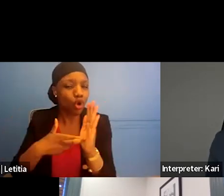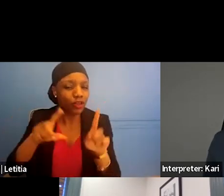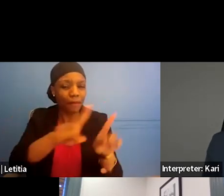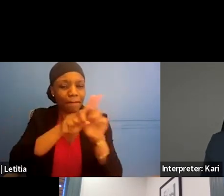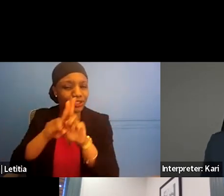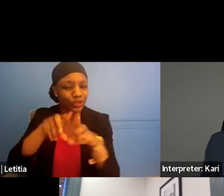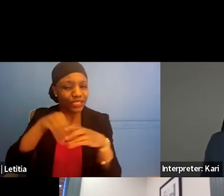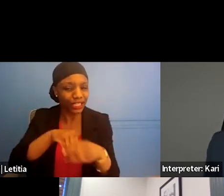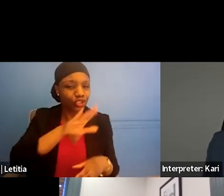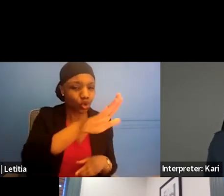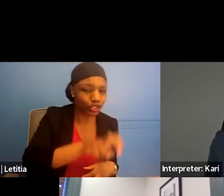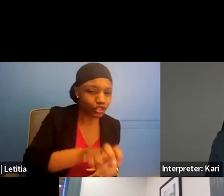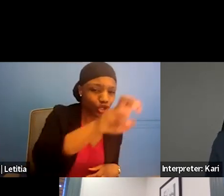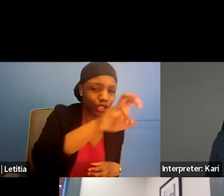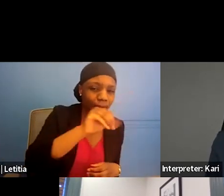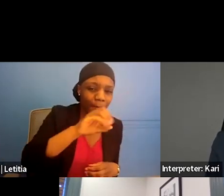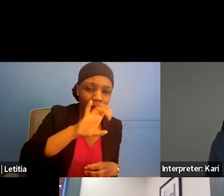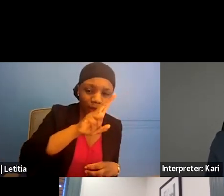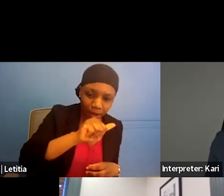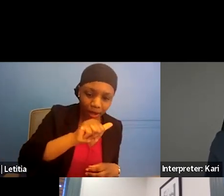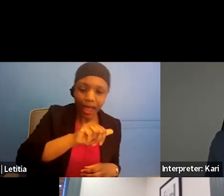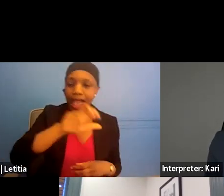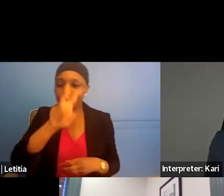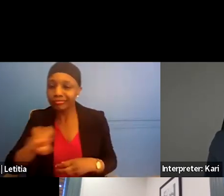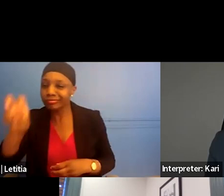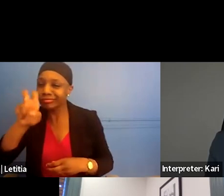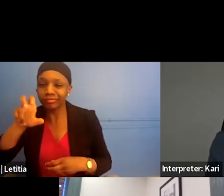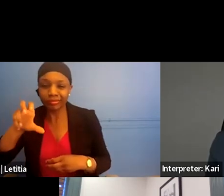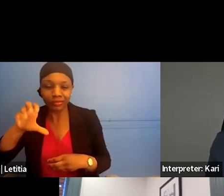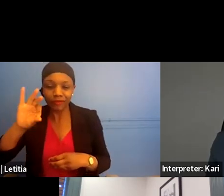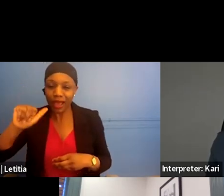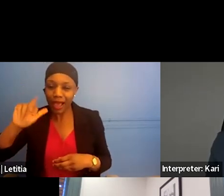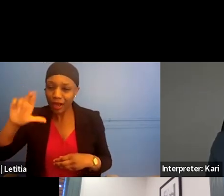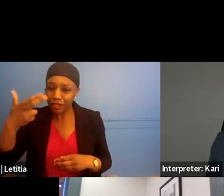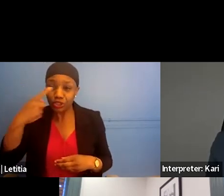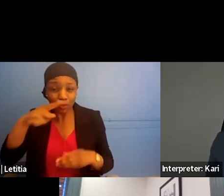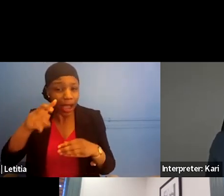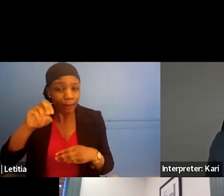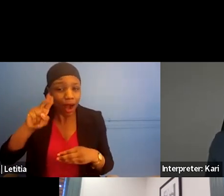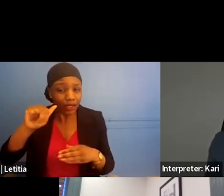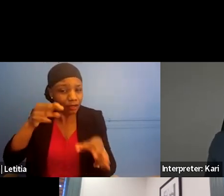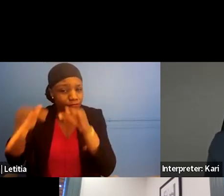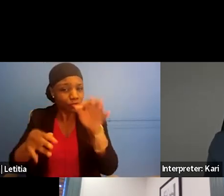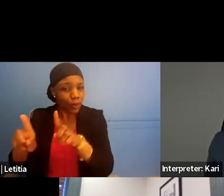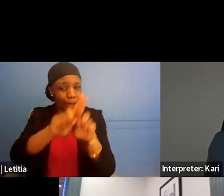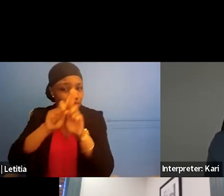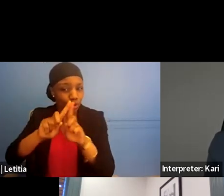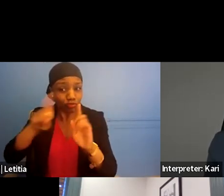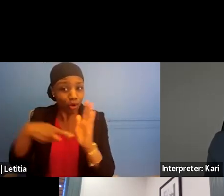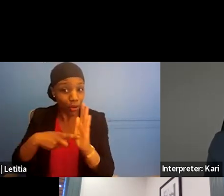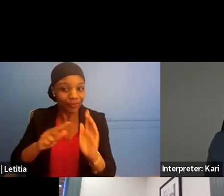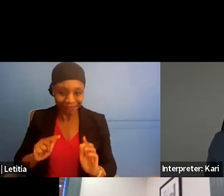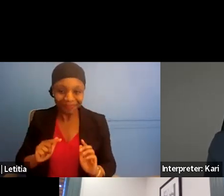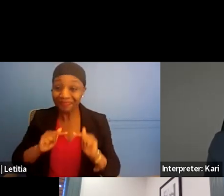stories. Monica, why don't you start with that great mentor you met at Farallon? Yes, he